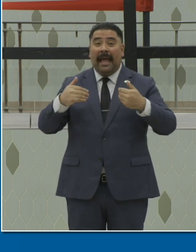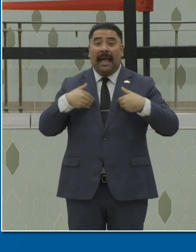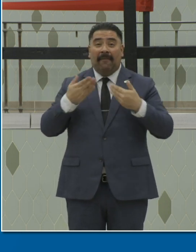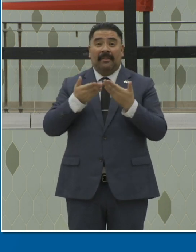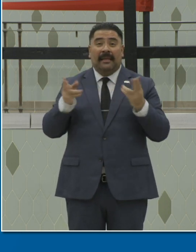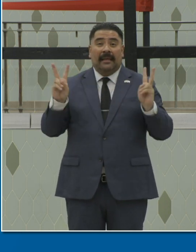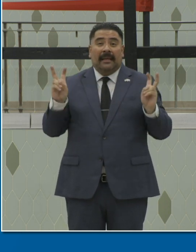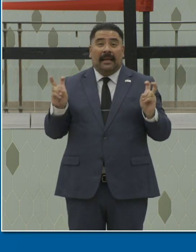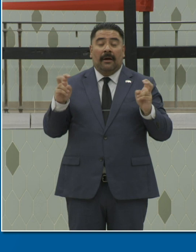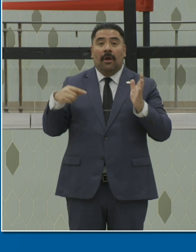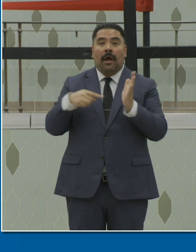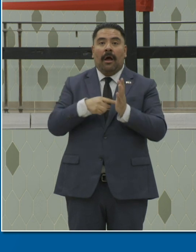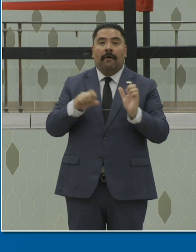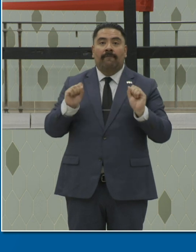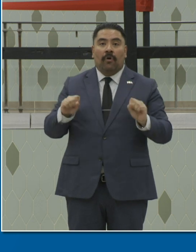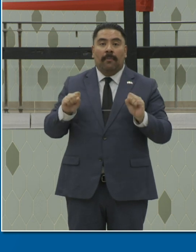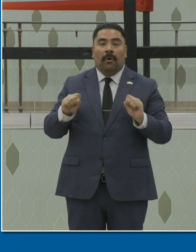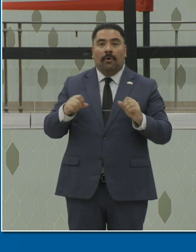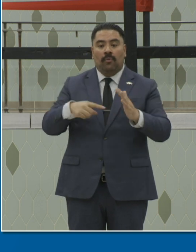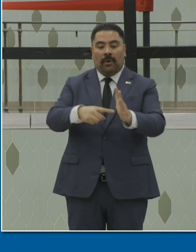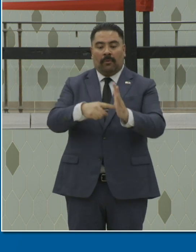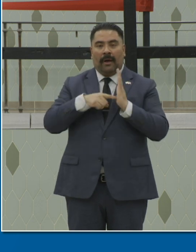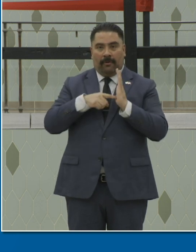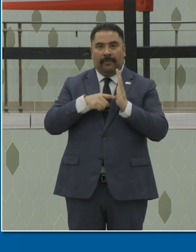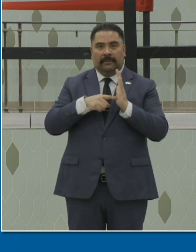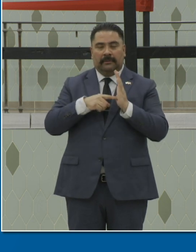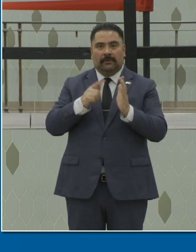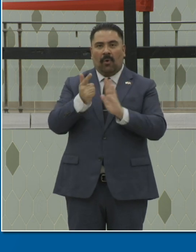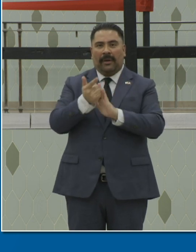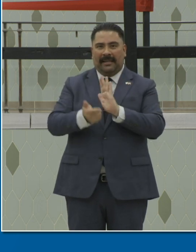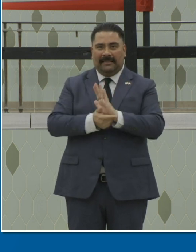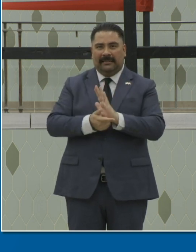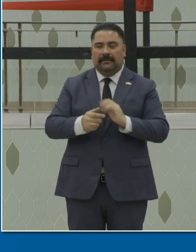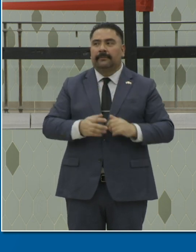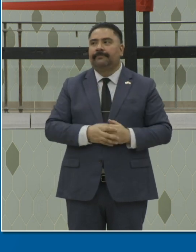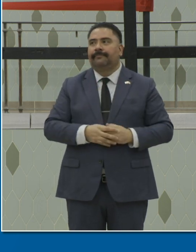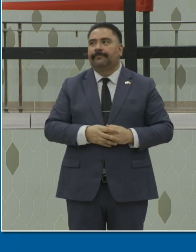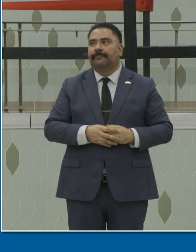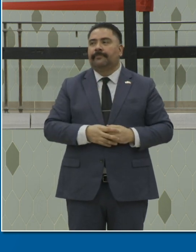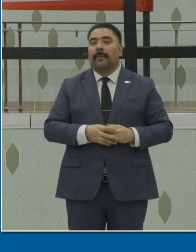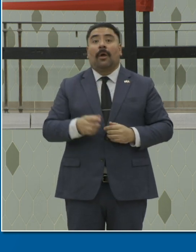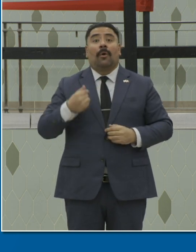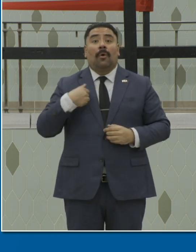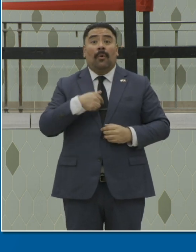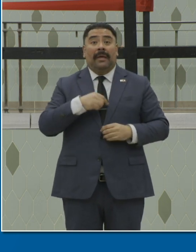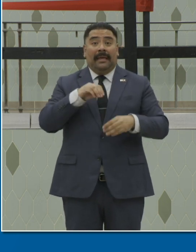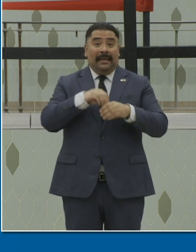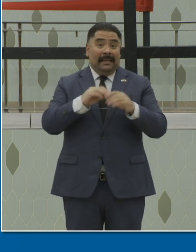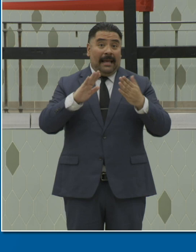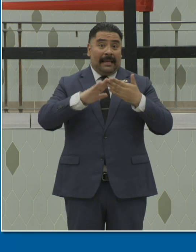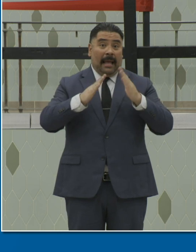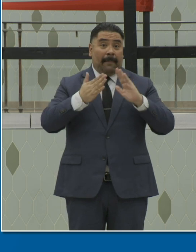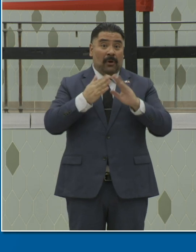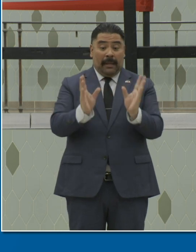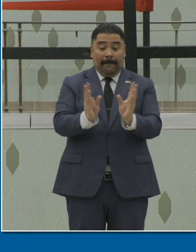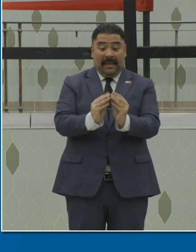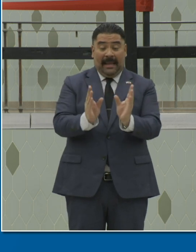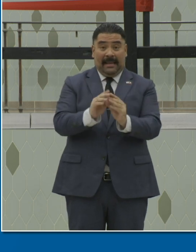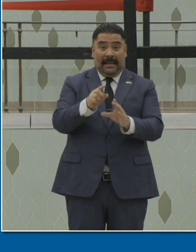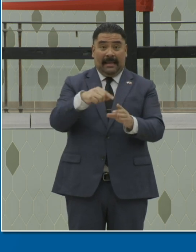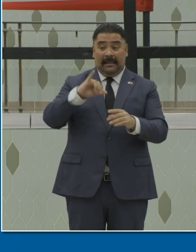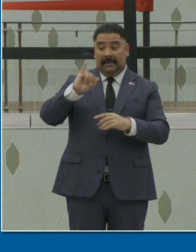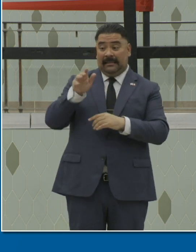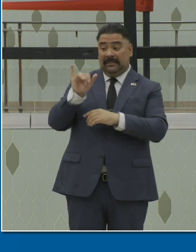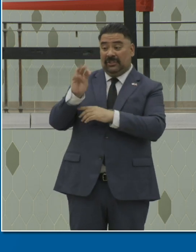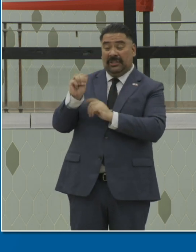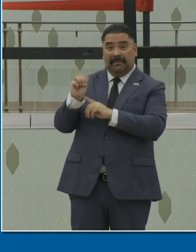a thing called the Affordable Requirements Ordinance. And we were at a community meeting where